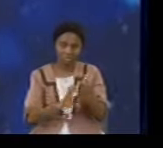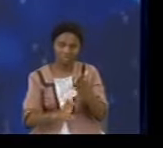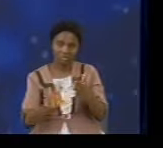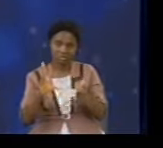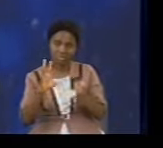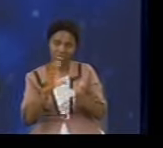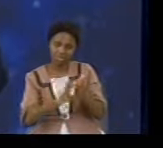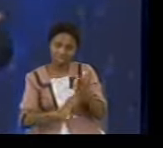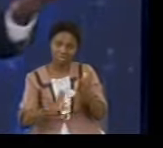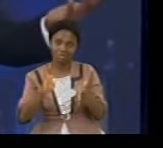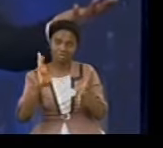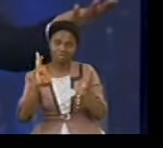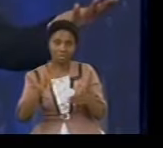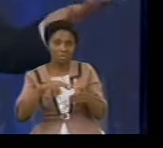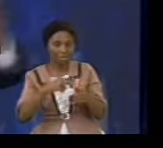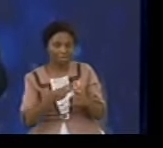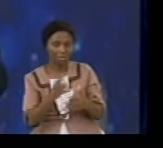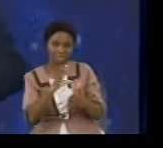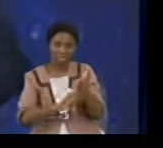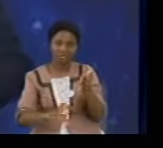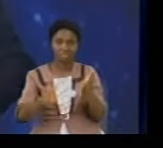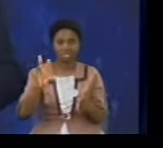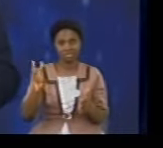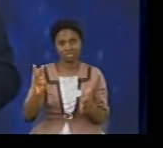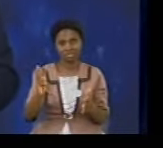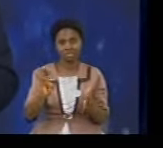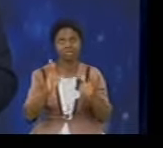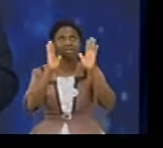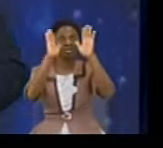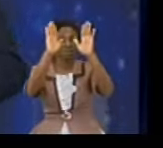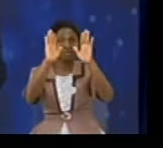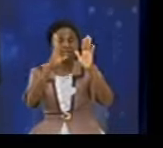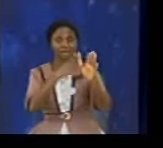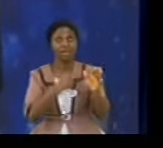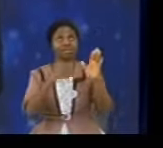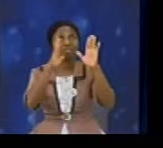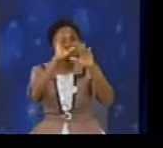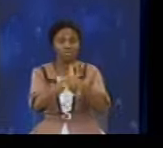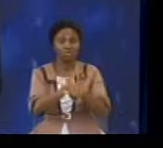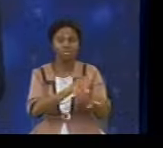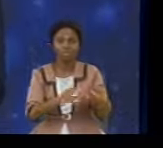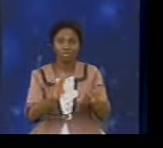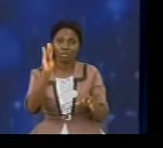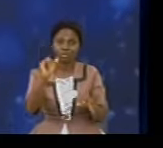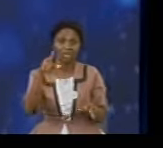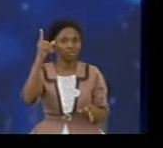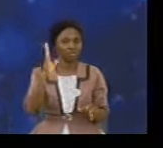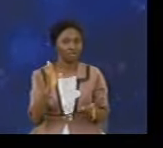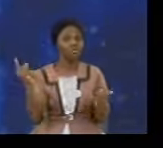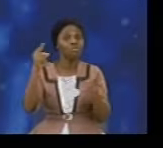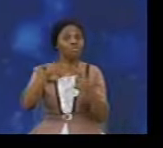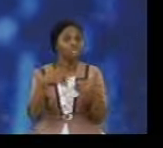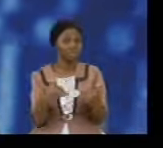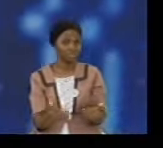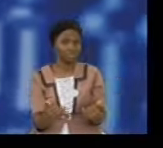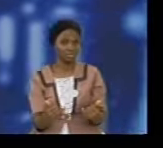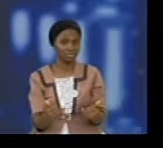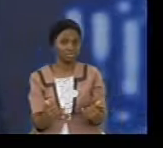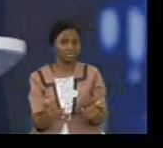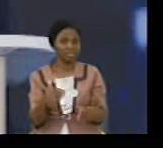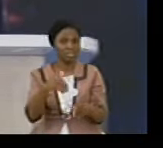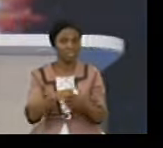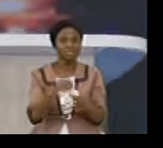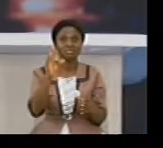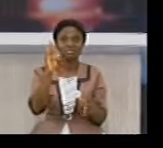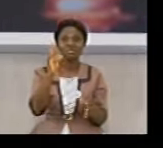or chapter 6, signs and wonders done by the Lord. Until today, Hebrews chapter 2, I'm